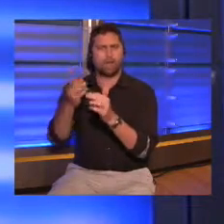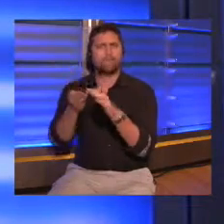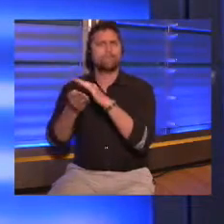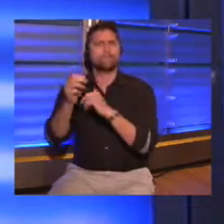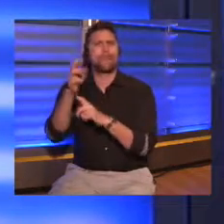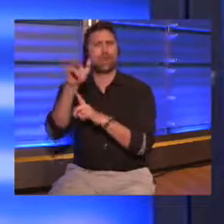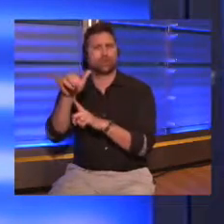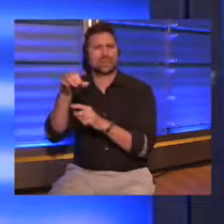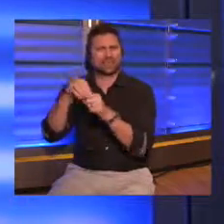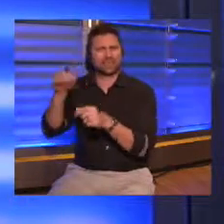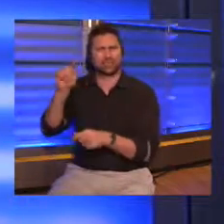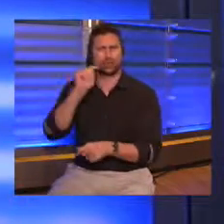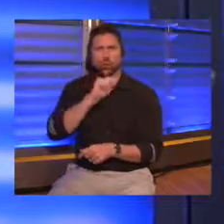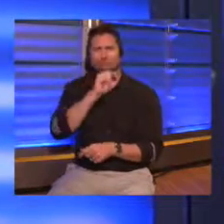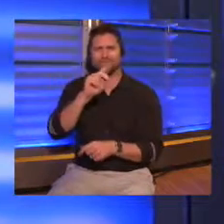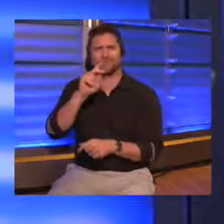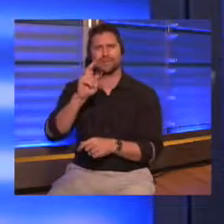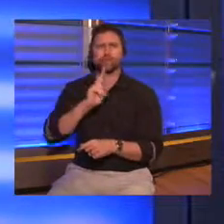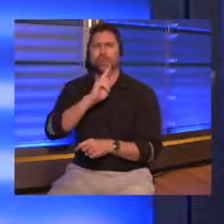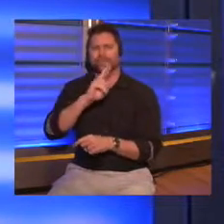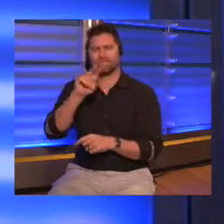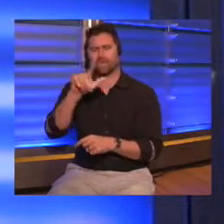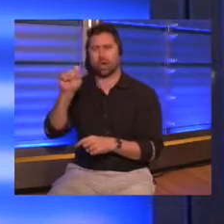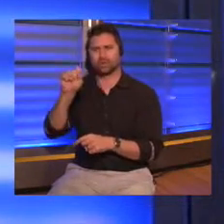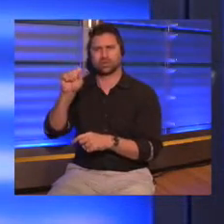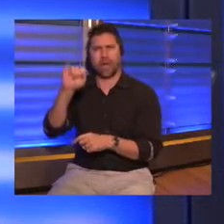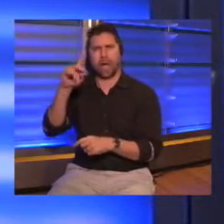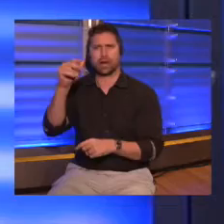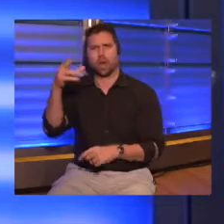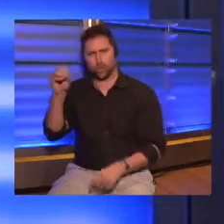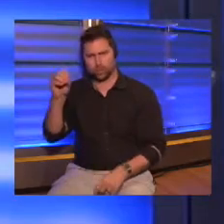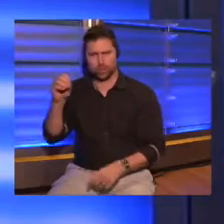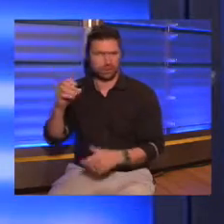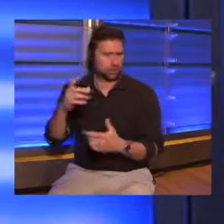know, it's a different workforce than the workforce we have in